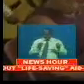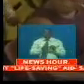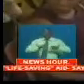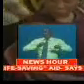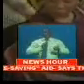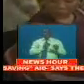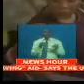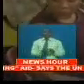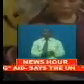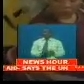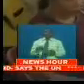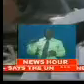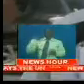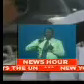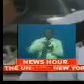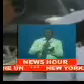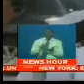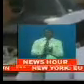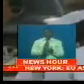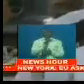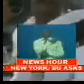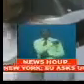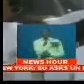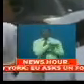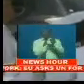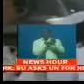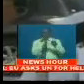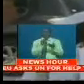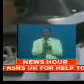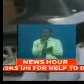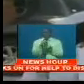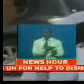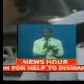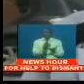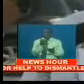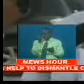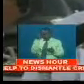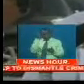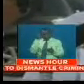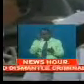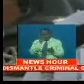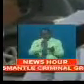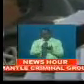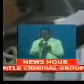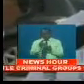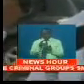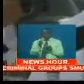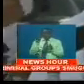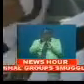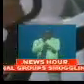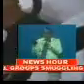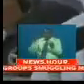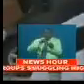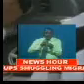chief executive officer of Champion Divine Clinic, Dr. Kweku Frimpong, said he bought into the vision of the university for the establishment of a